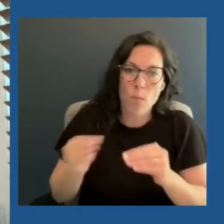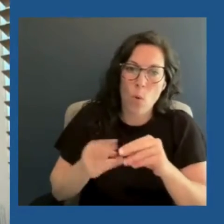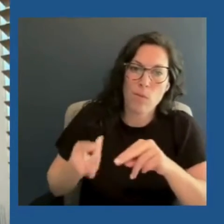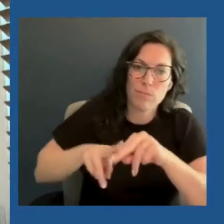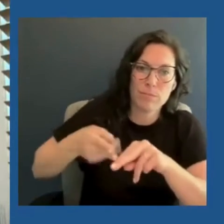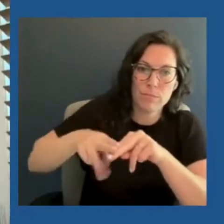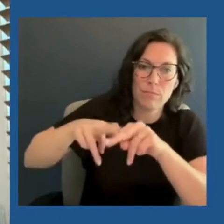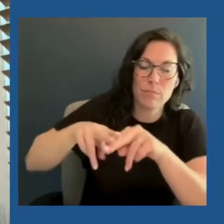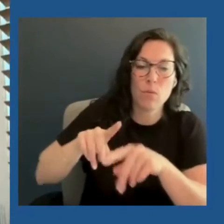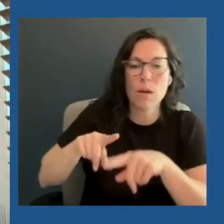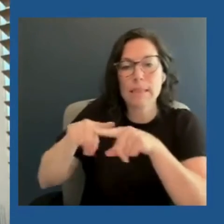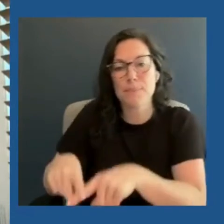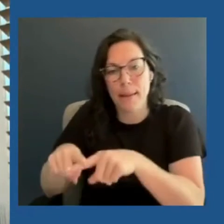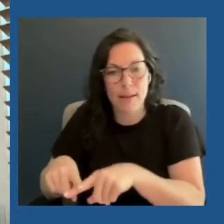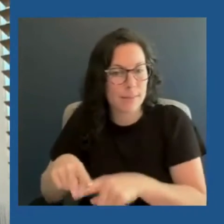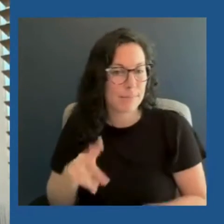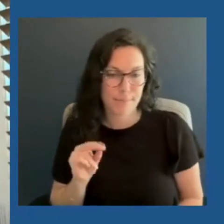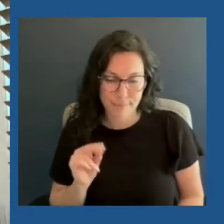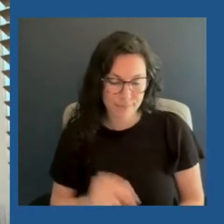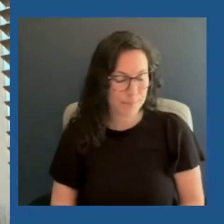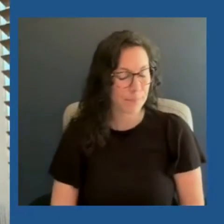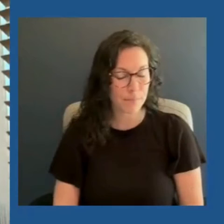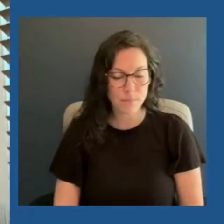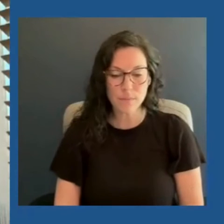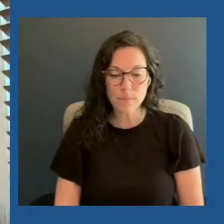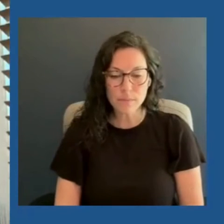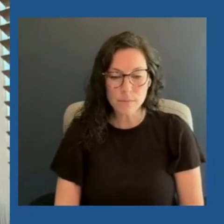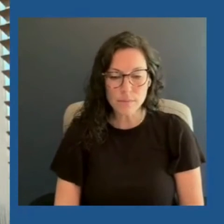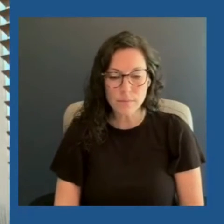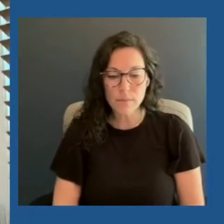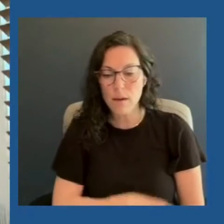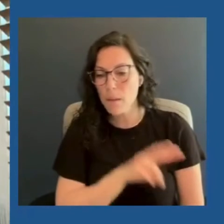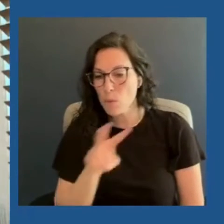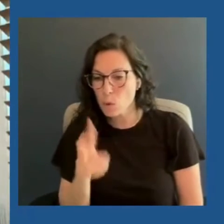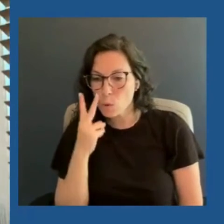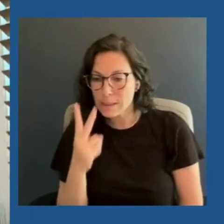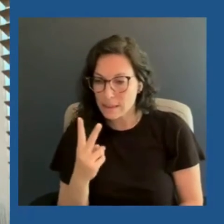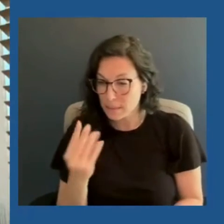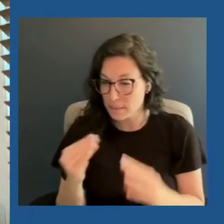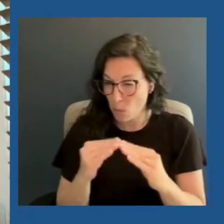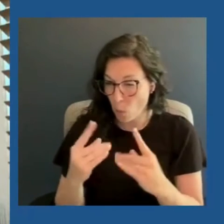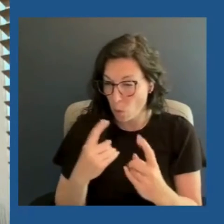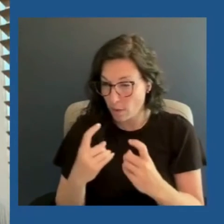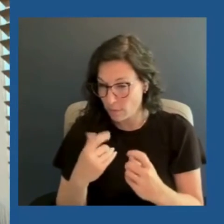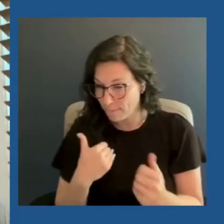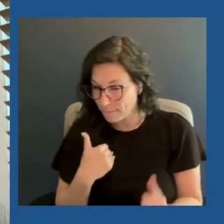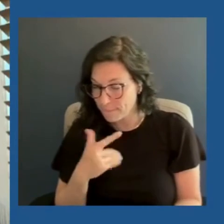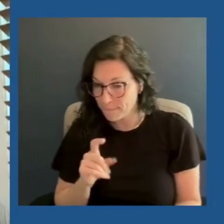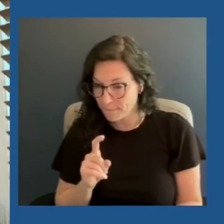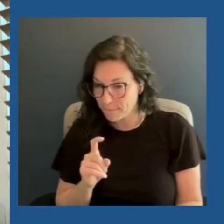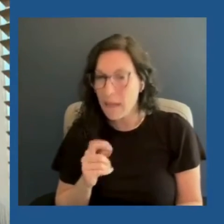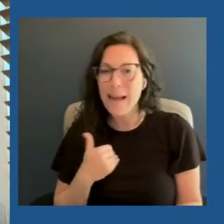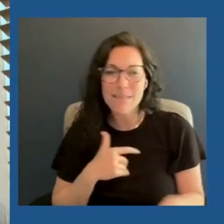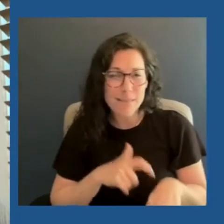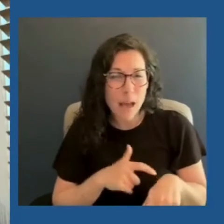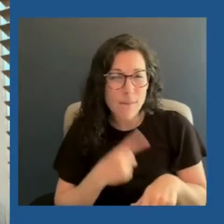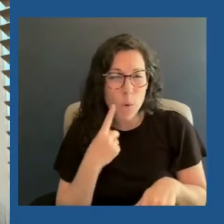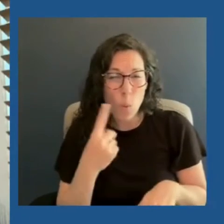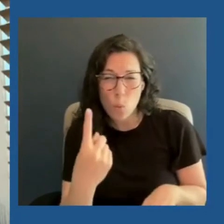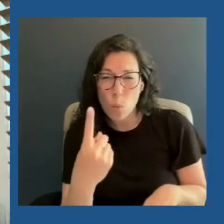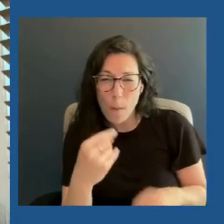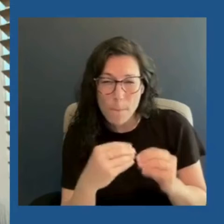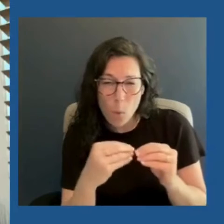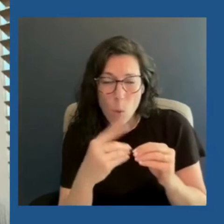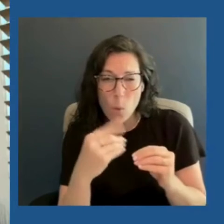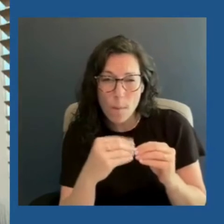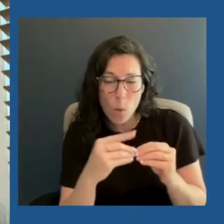on it. Now look here to see if we have a few more questions. I think we have time to answer one more question, and then we're